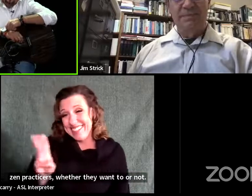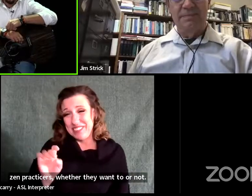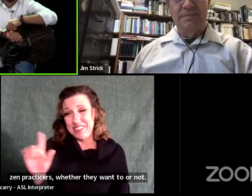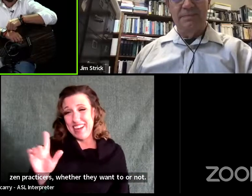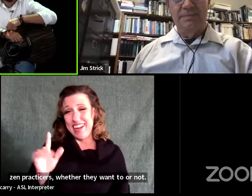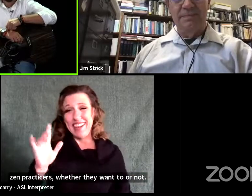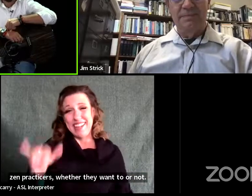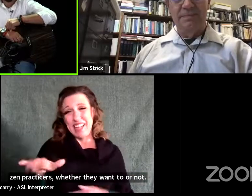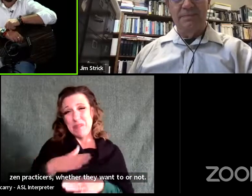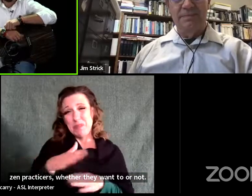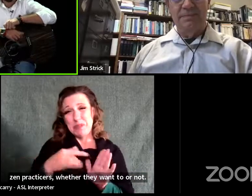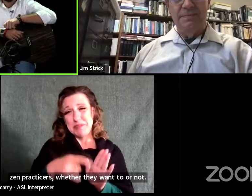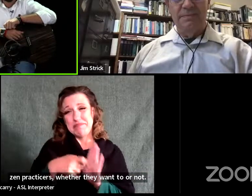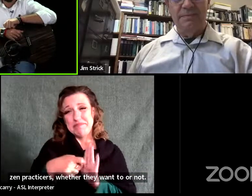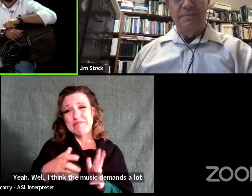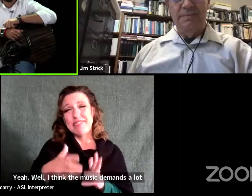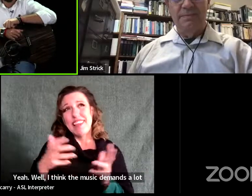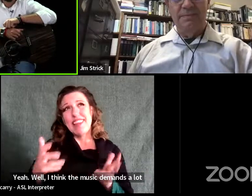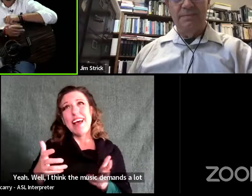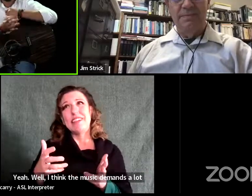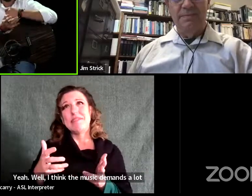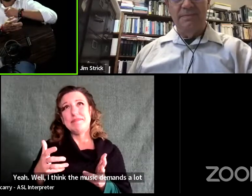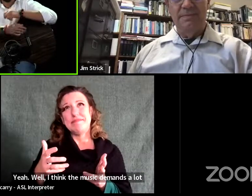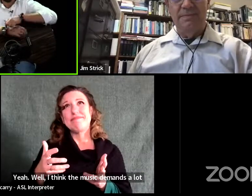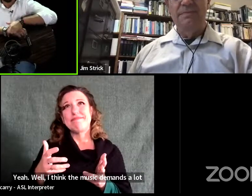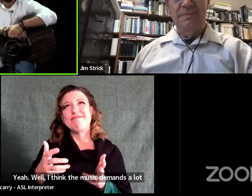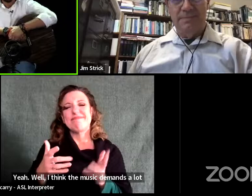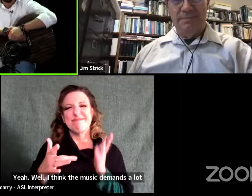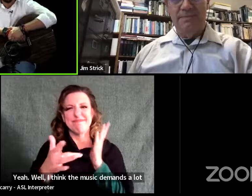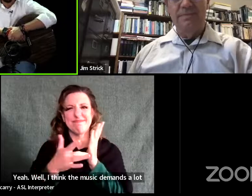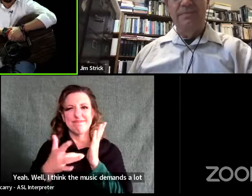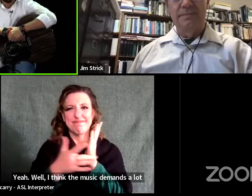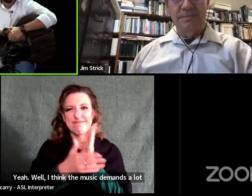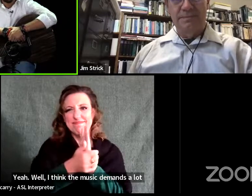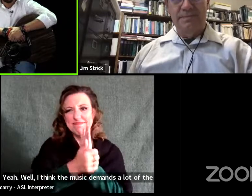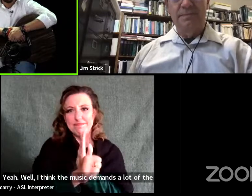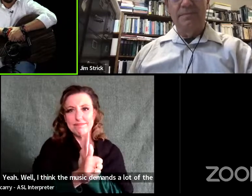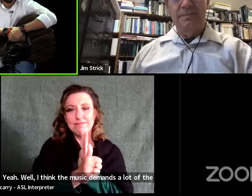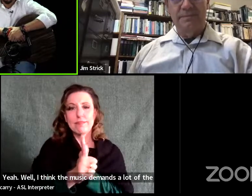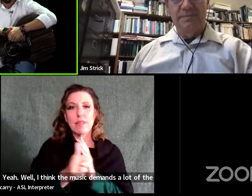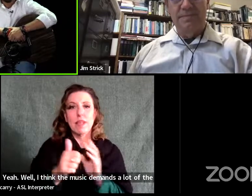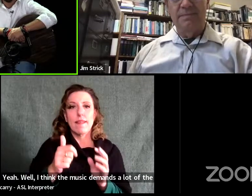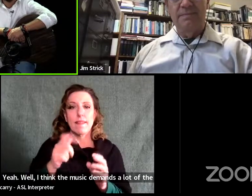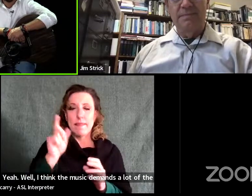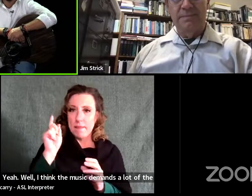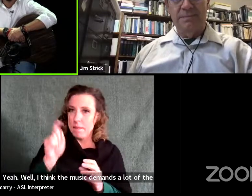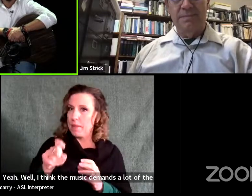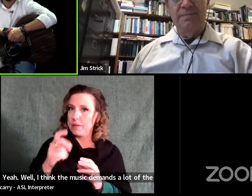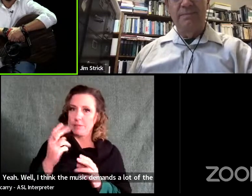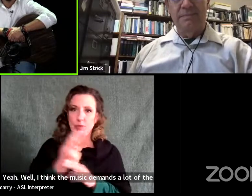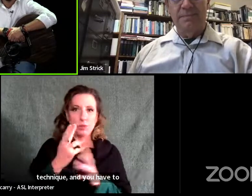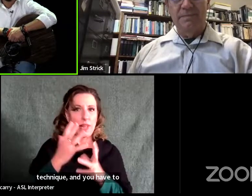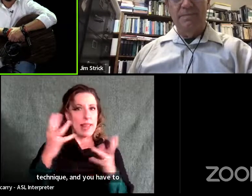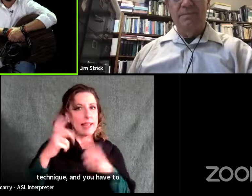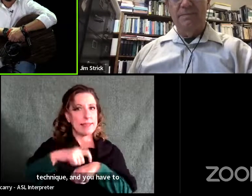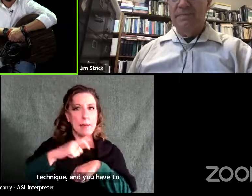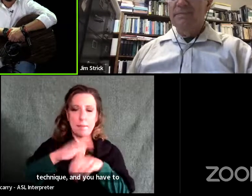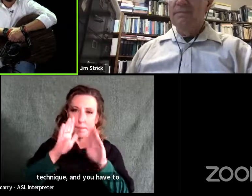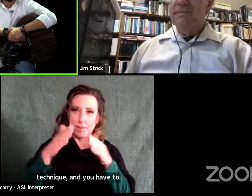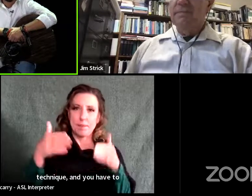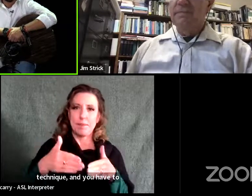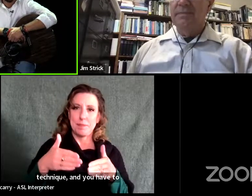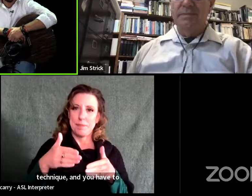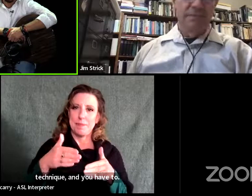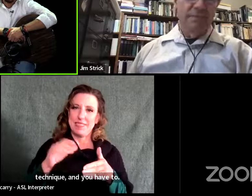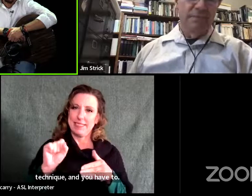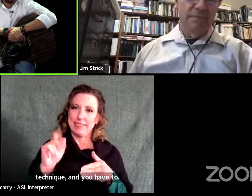music demands a lot of the technique, and you have to spend a lot of time.